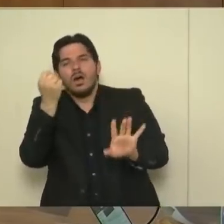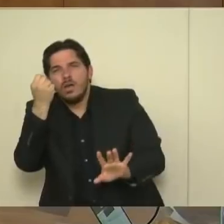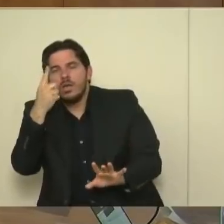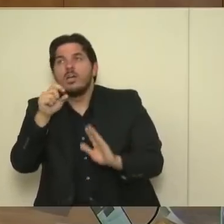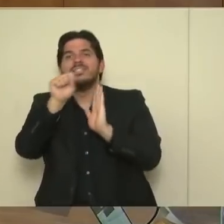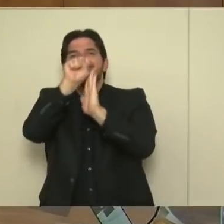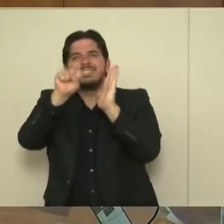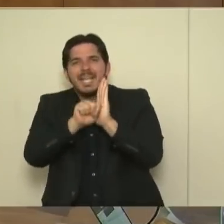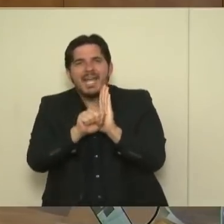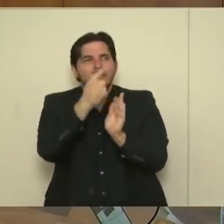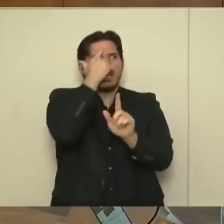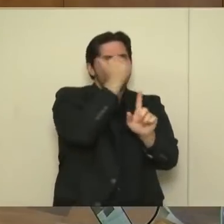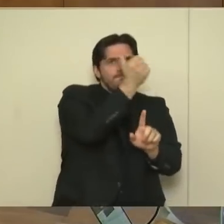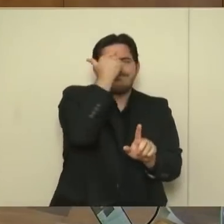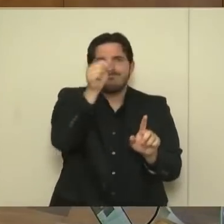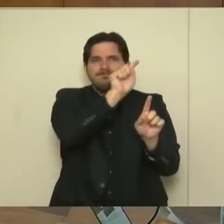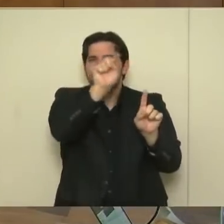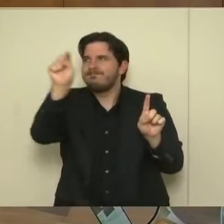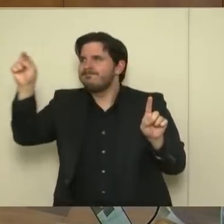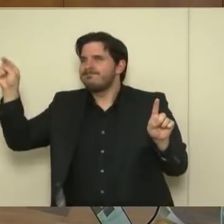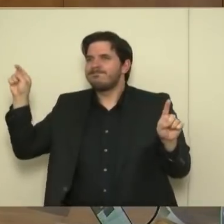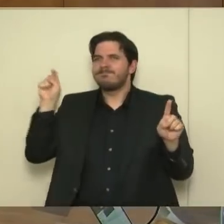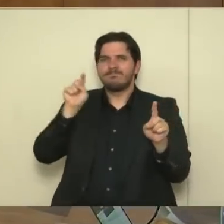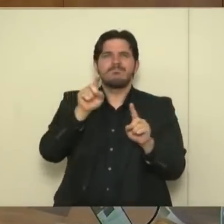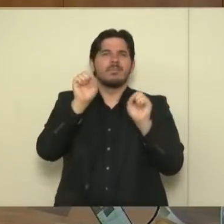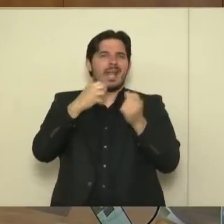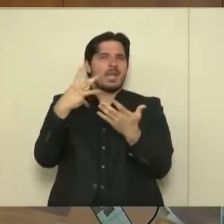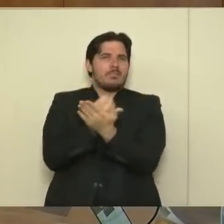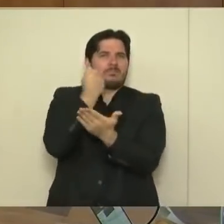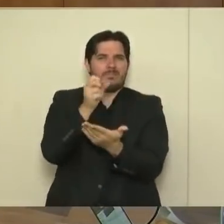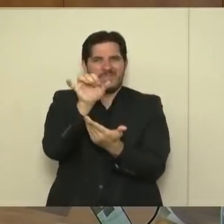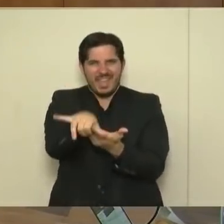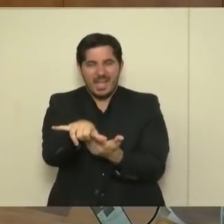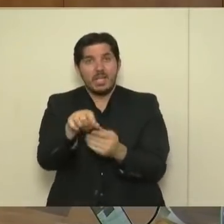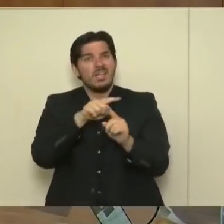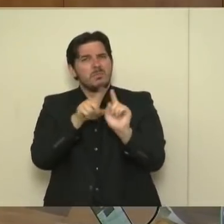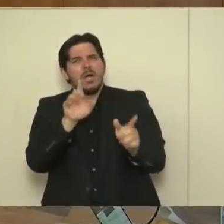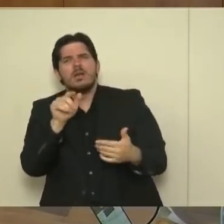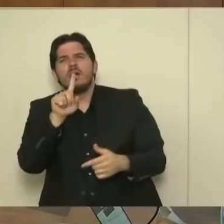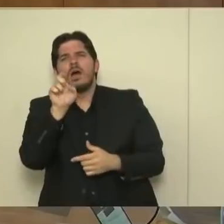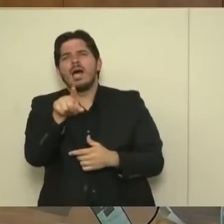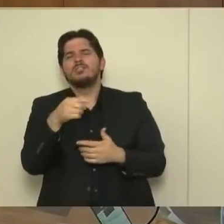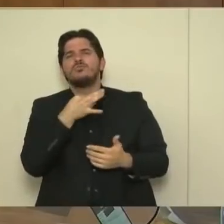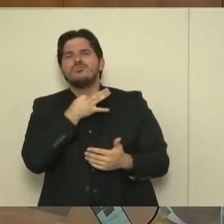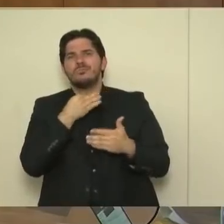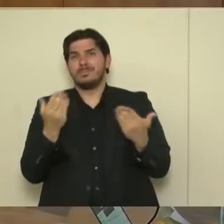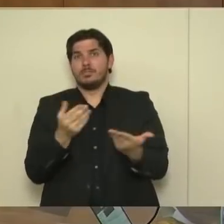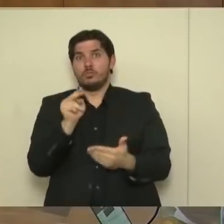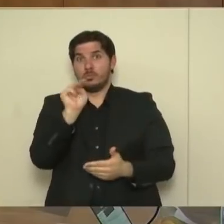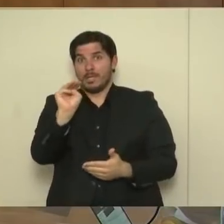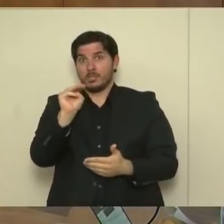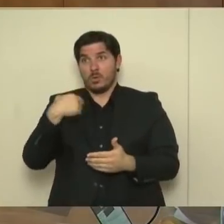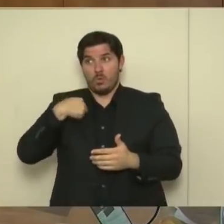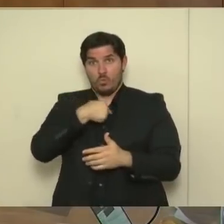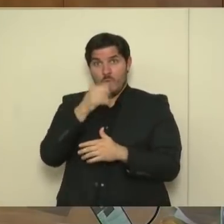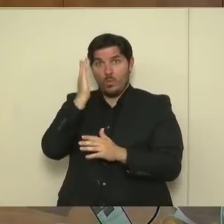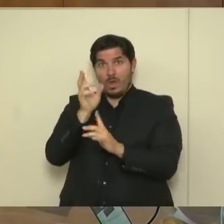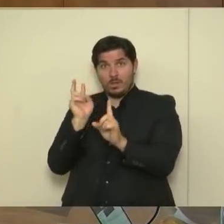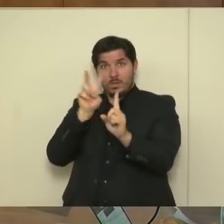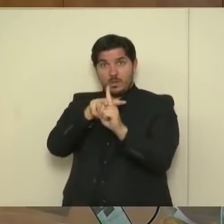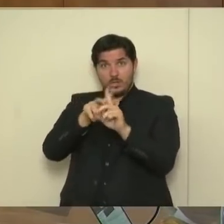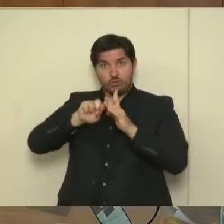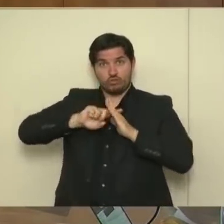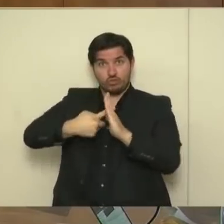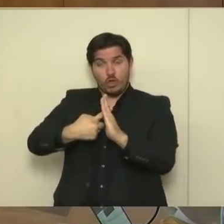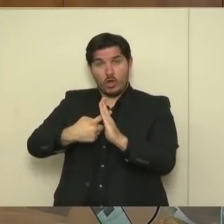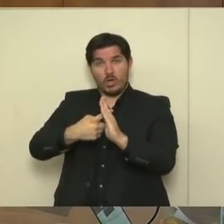of new avenue. Is New Mexico close towards using that? I would imagine it somewhat might work like